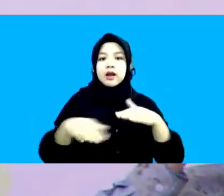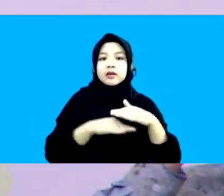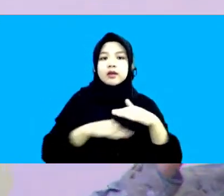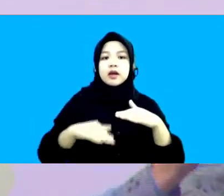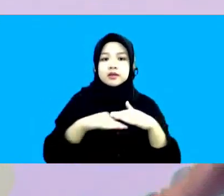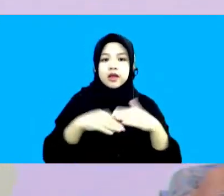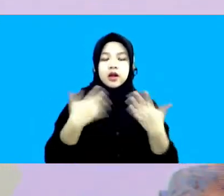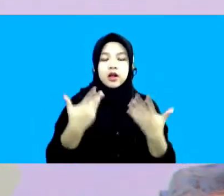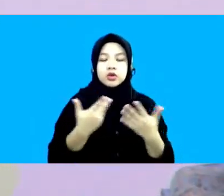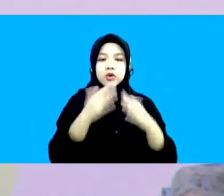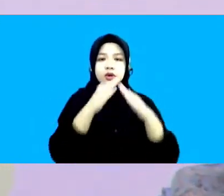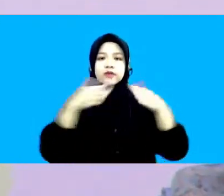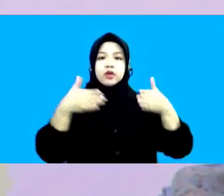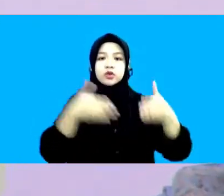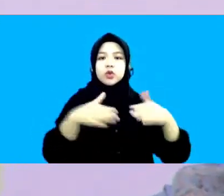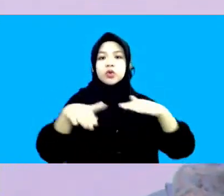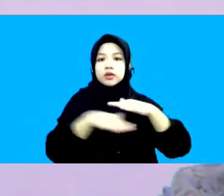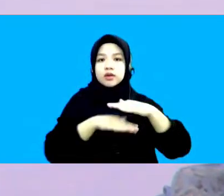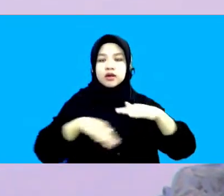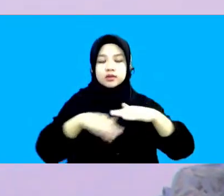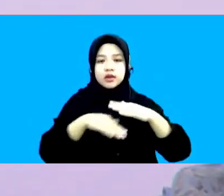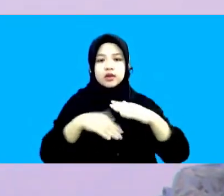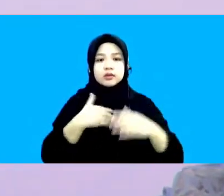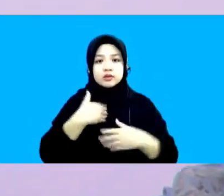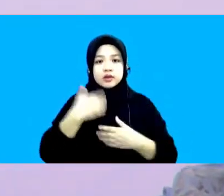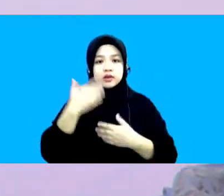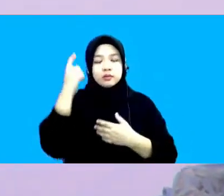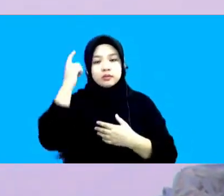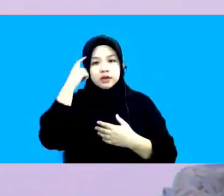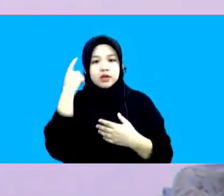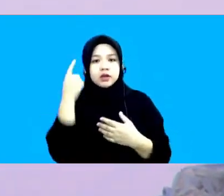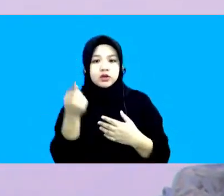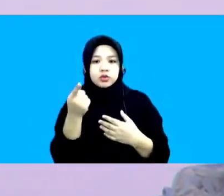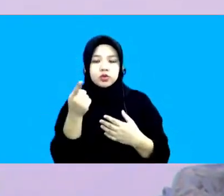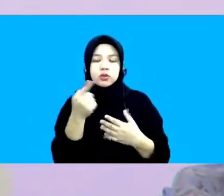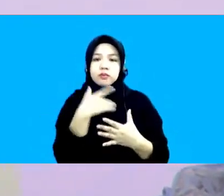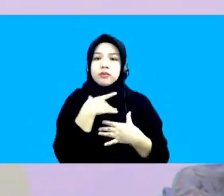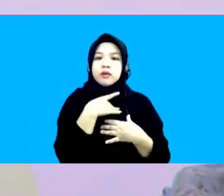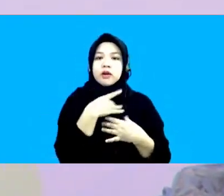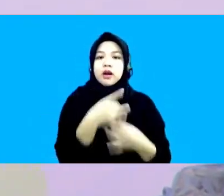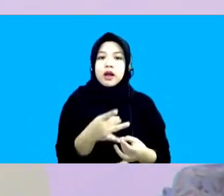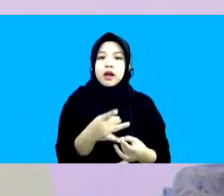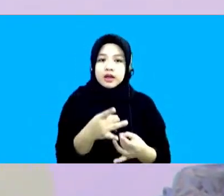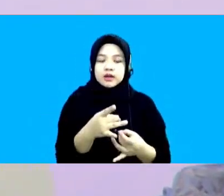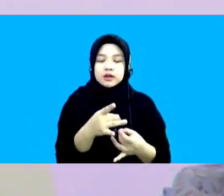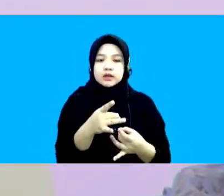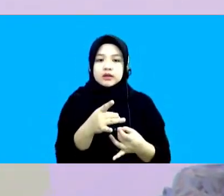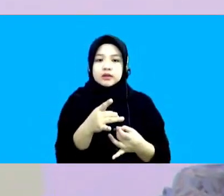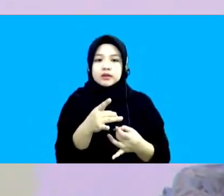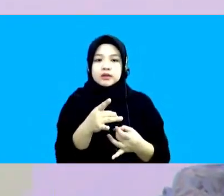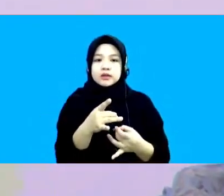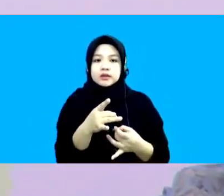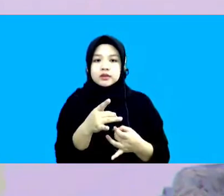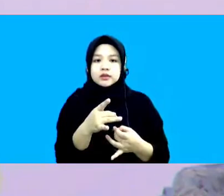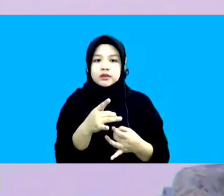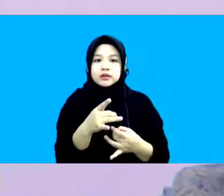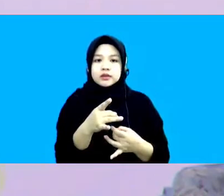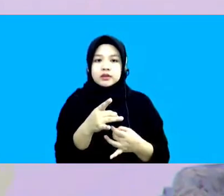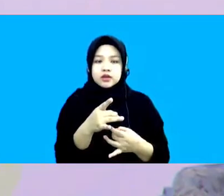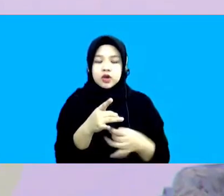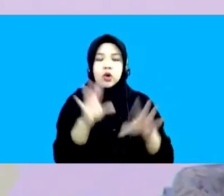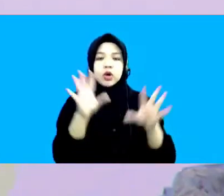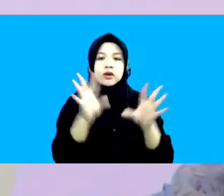in emerging economy or developing economy, but also happens in developed economy. So, in my opinion,